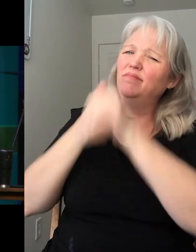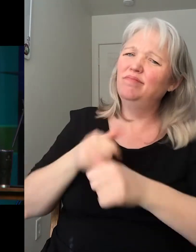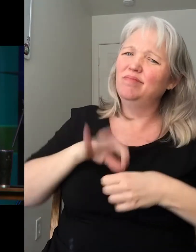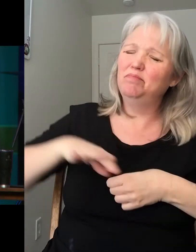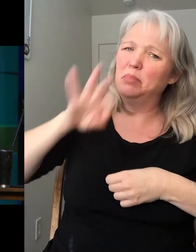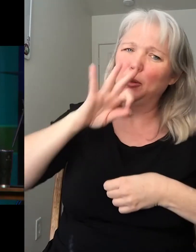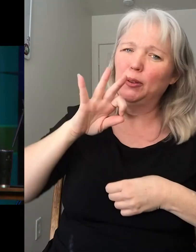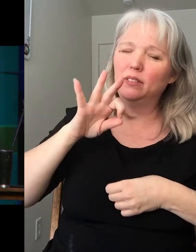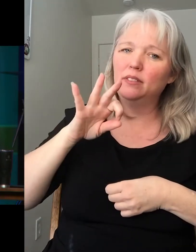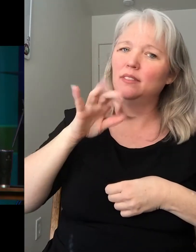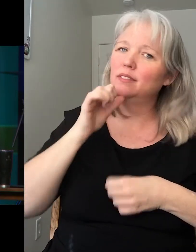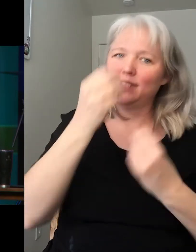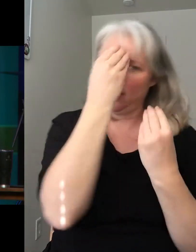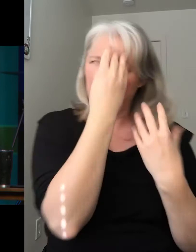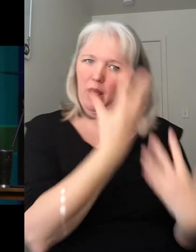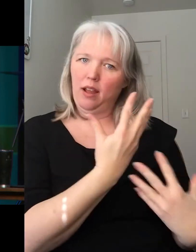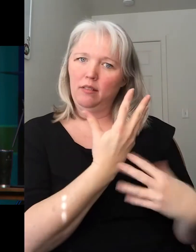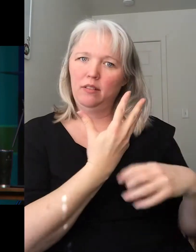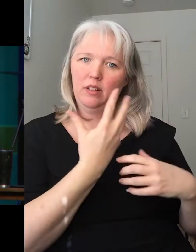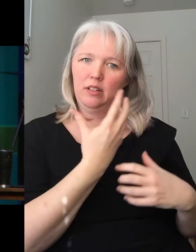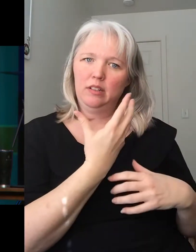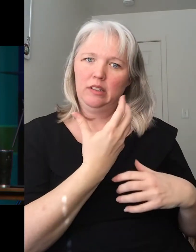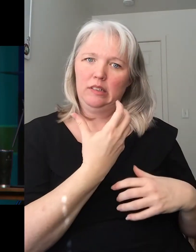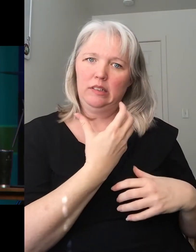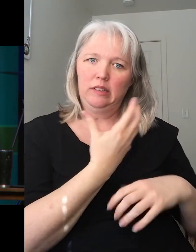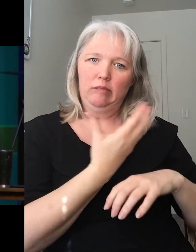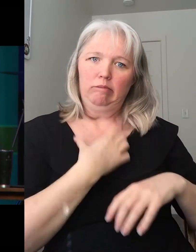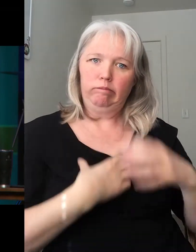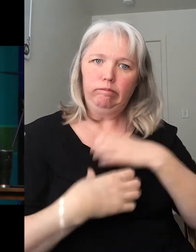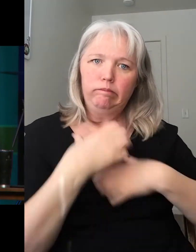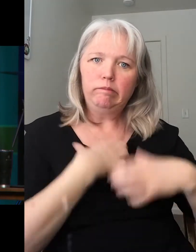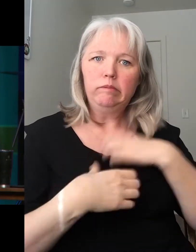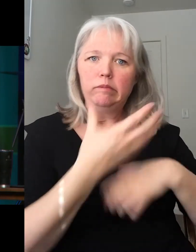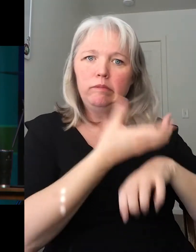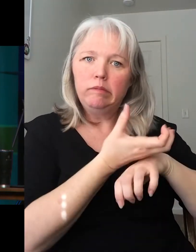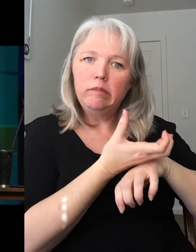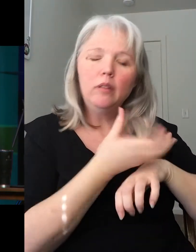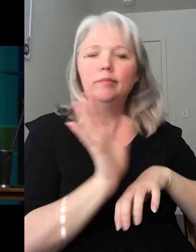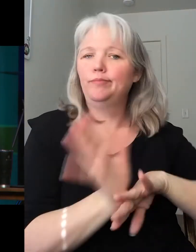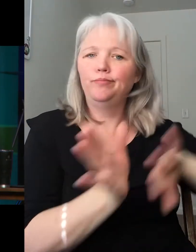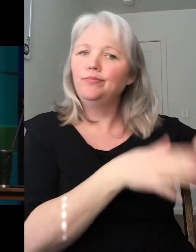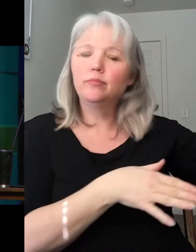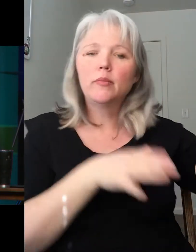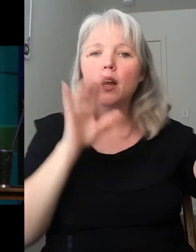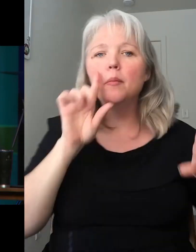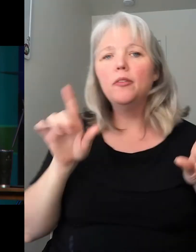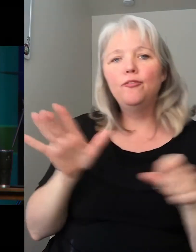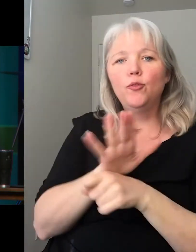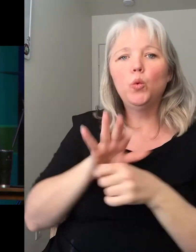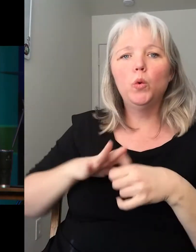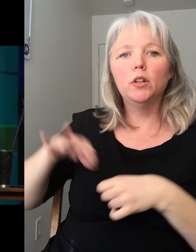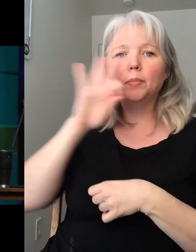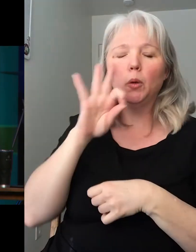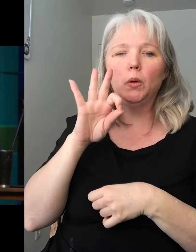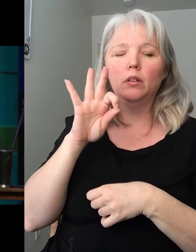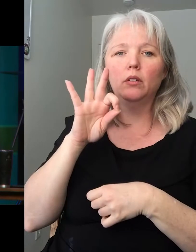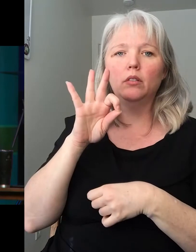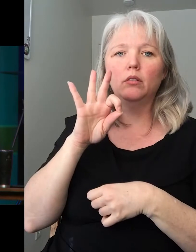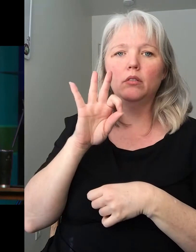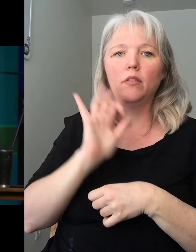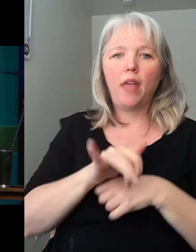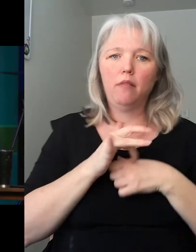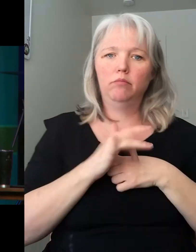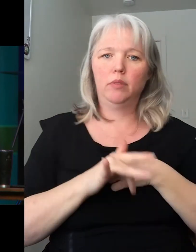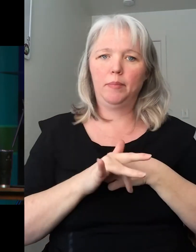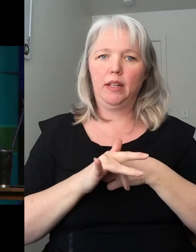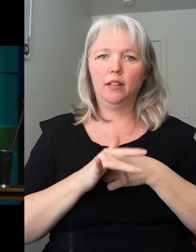walk in the Spirit, and not obey the lusts of the flesh, to walk in the Spirit, to be filled with the Spirit, to force that